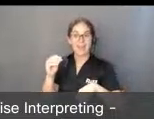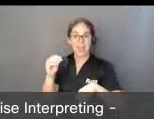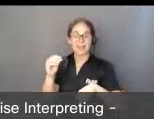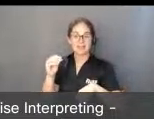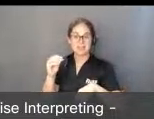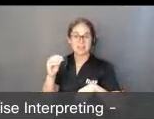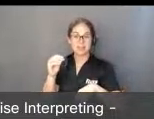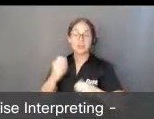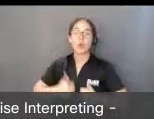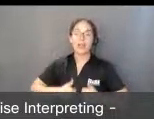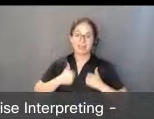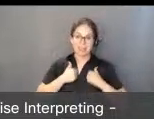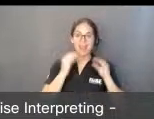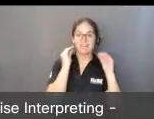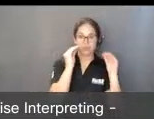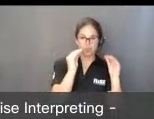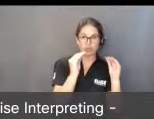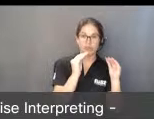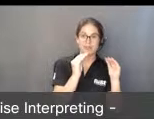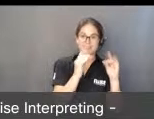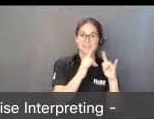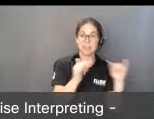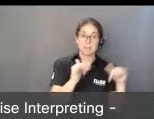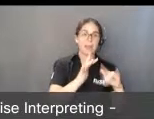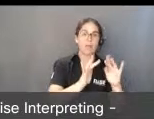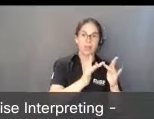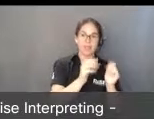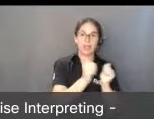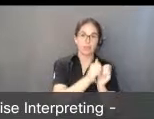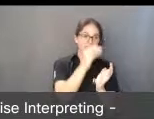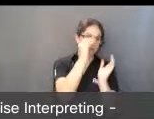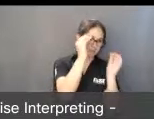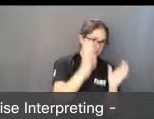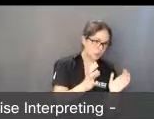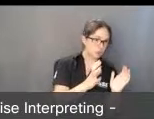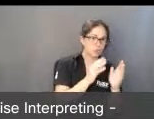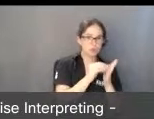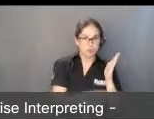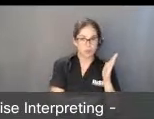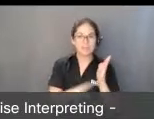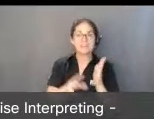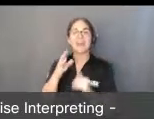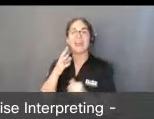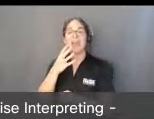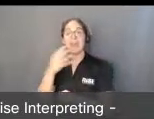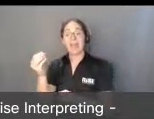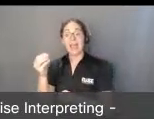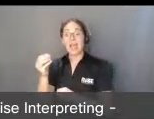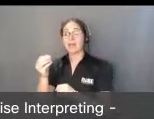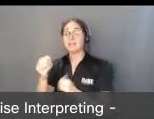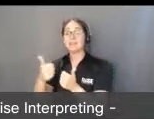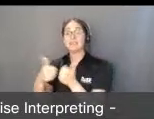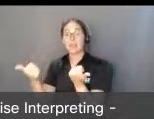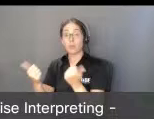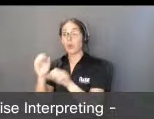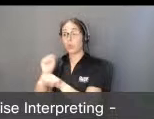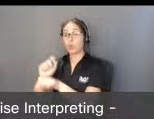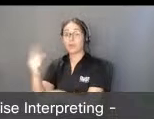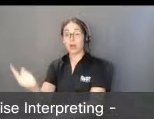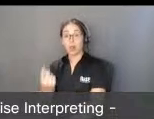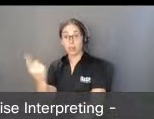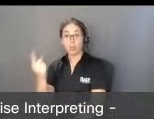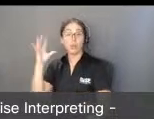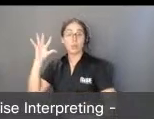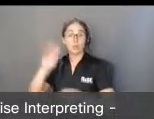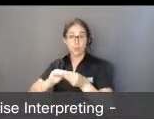live instruction with this, which is synchronous, and then asynchronous on their own, there needs to be 240 minutes